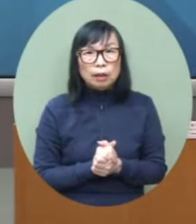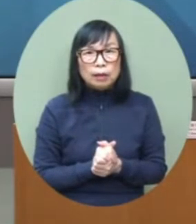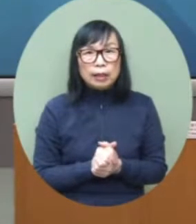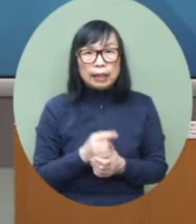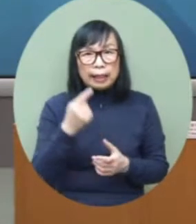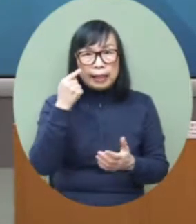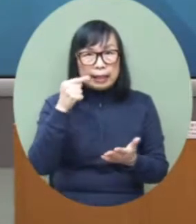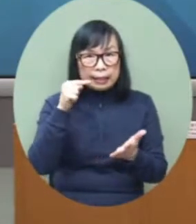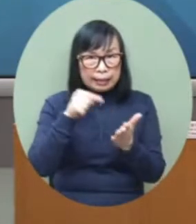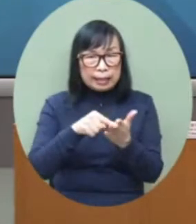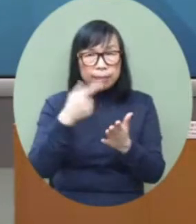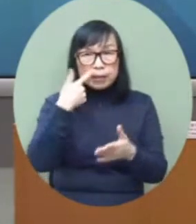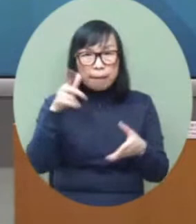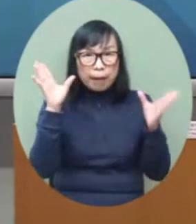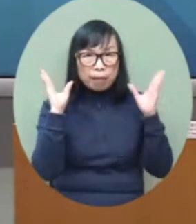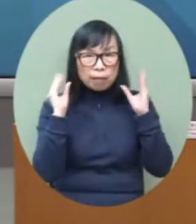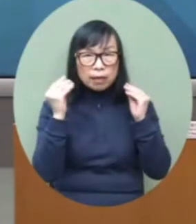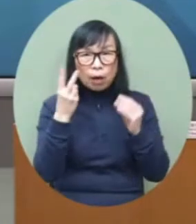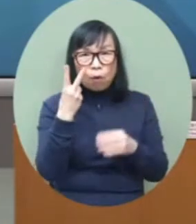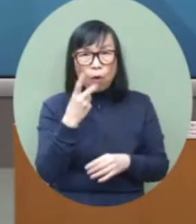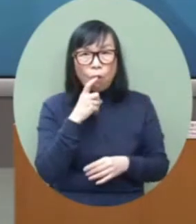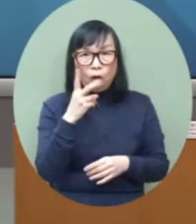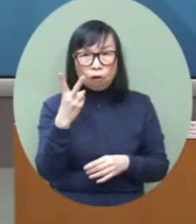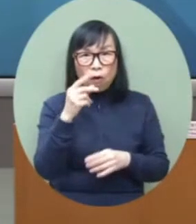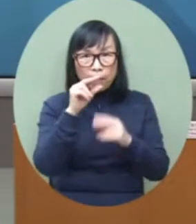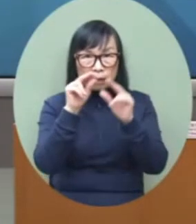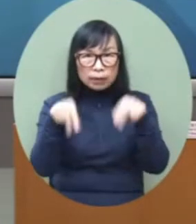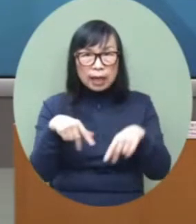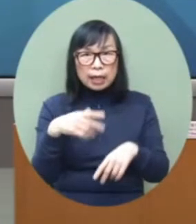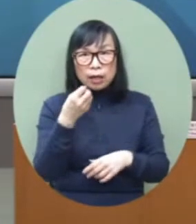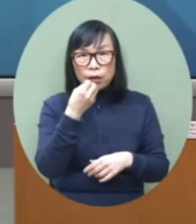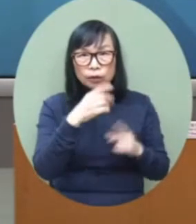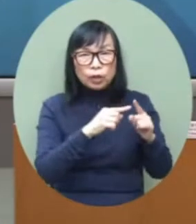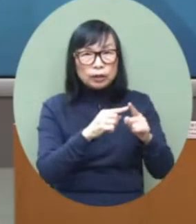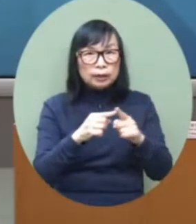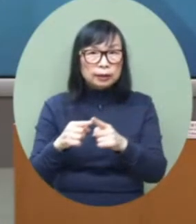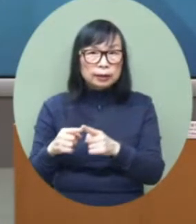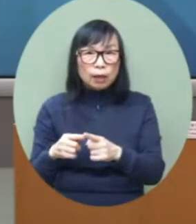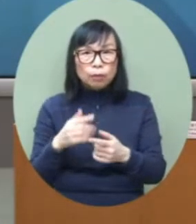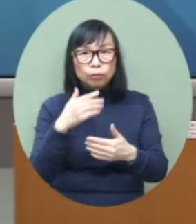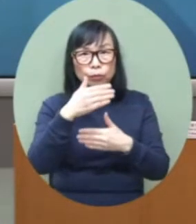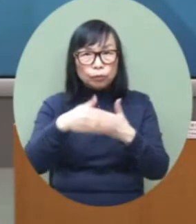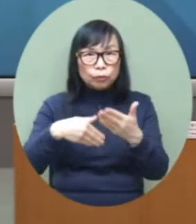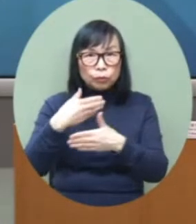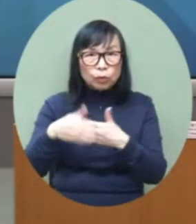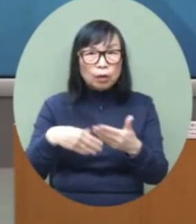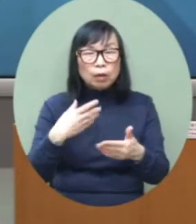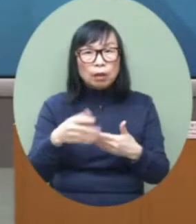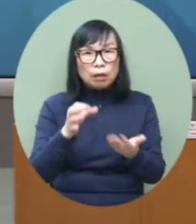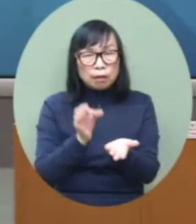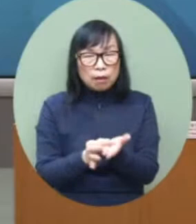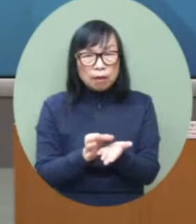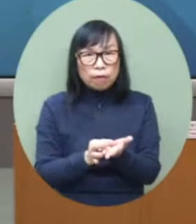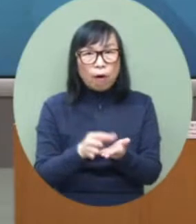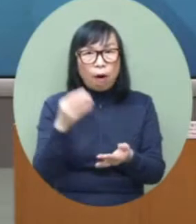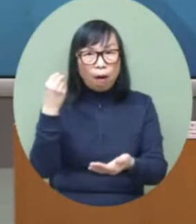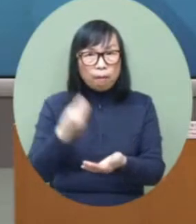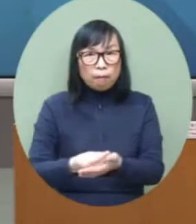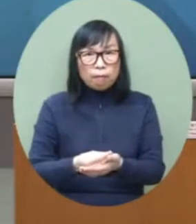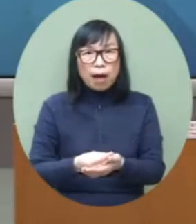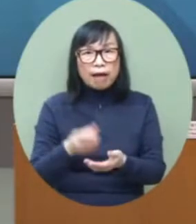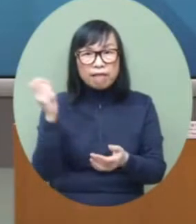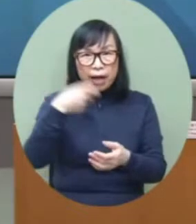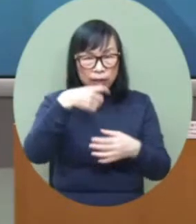I have 2 questions. First of all, the public are purchasing the rapid